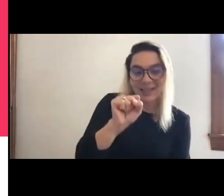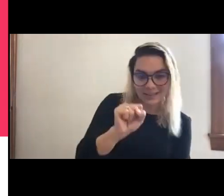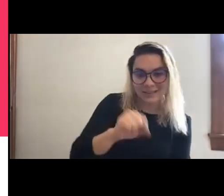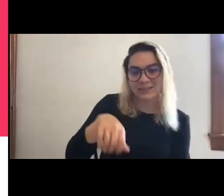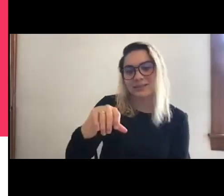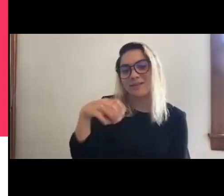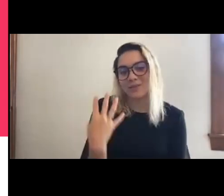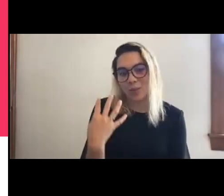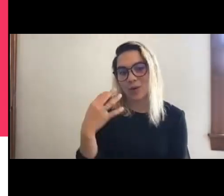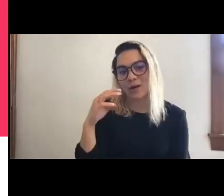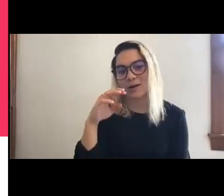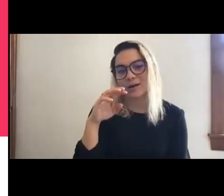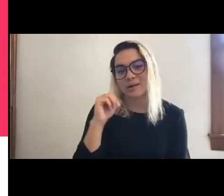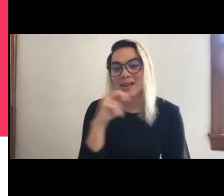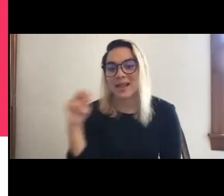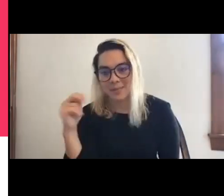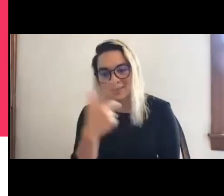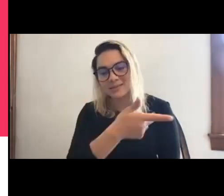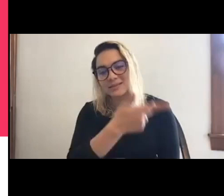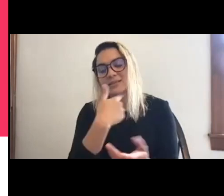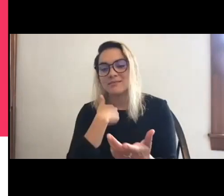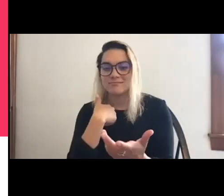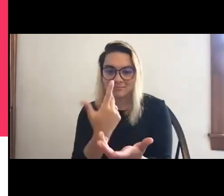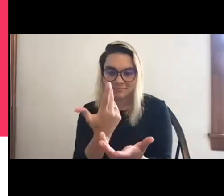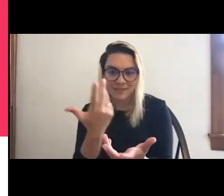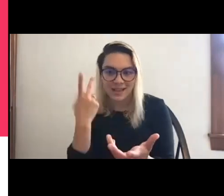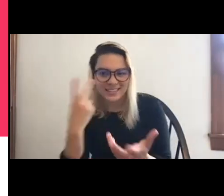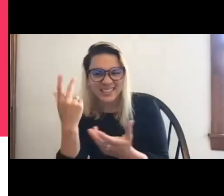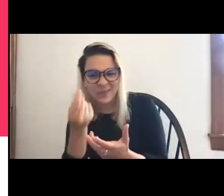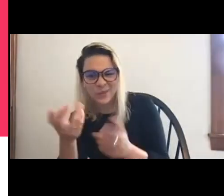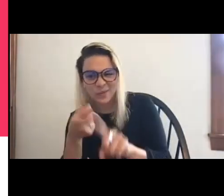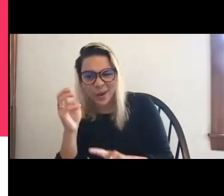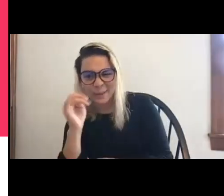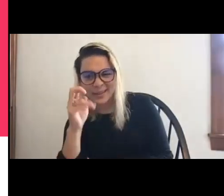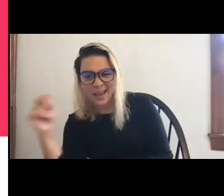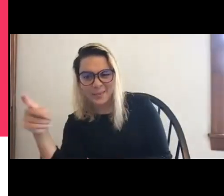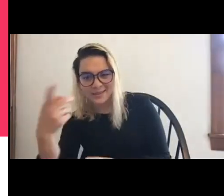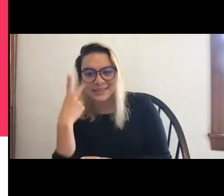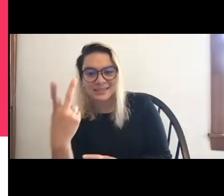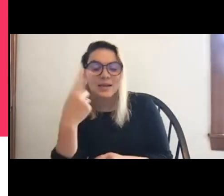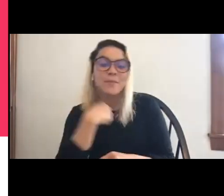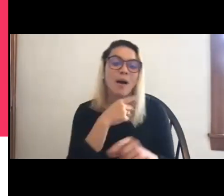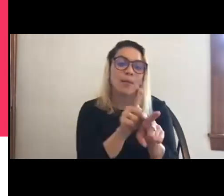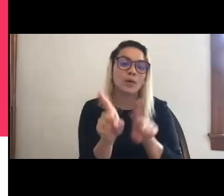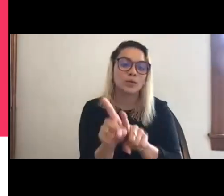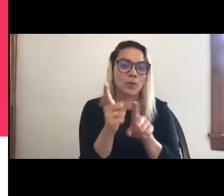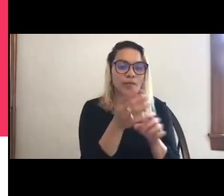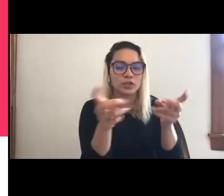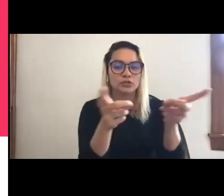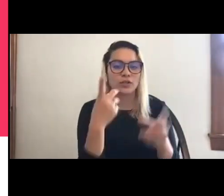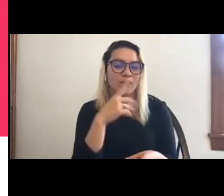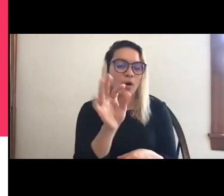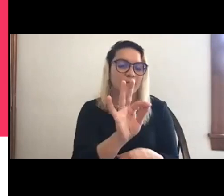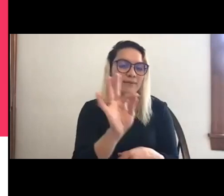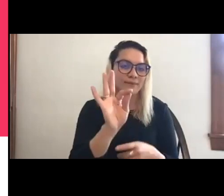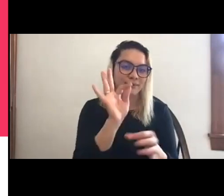shout outs. I am also the communications director for Isaiah and Faith in Minnesota. And so I get